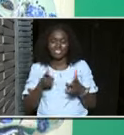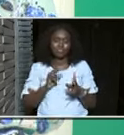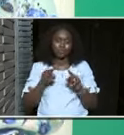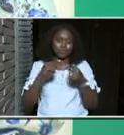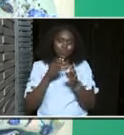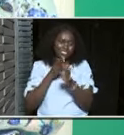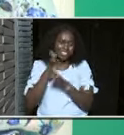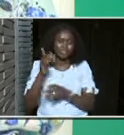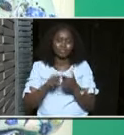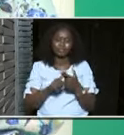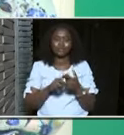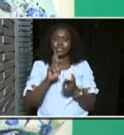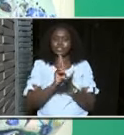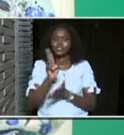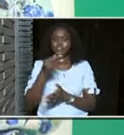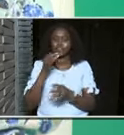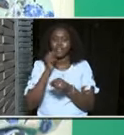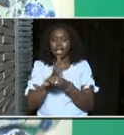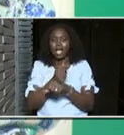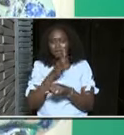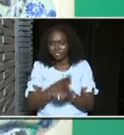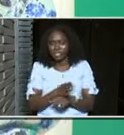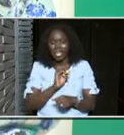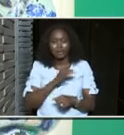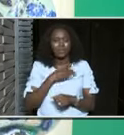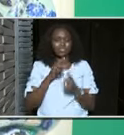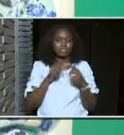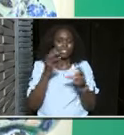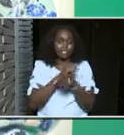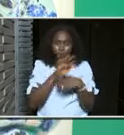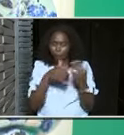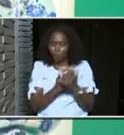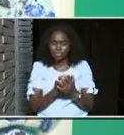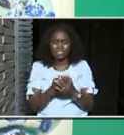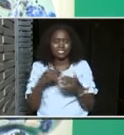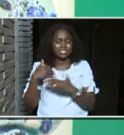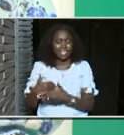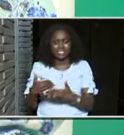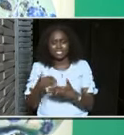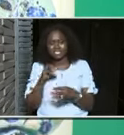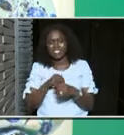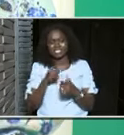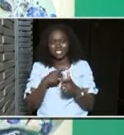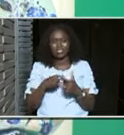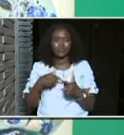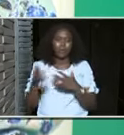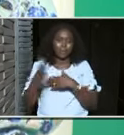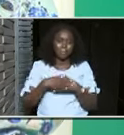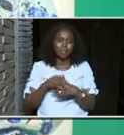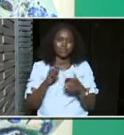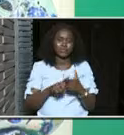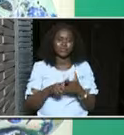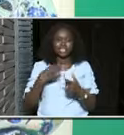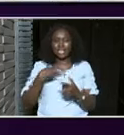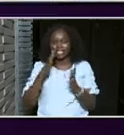have about just 15 minutes. I'd like to get all the remote sites in, and then we'll come back to the candidates to round up.